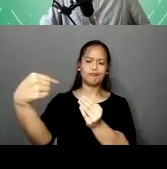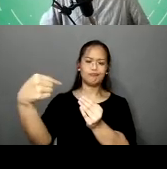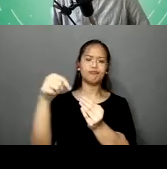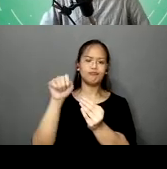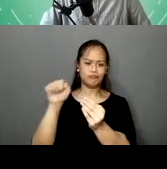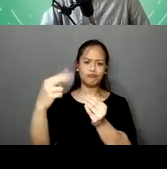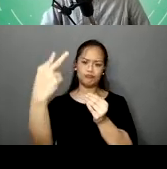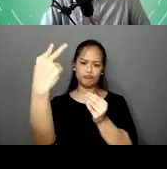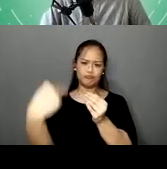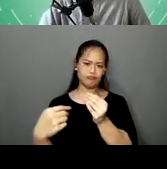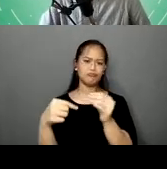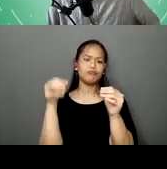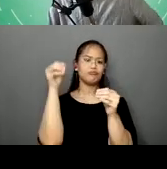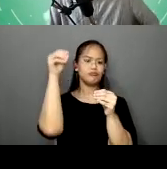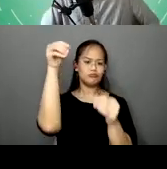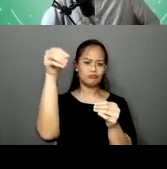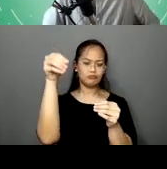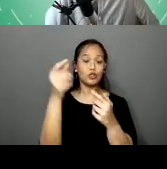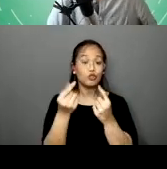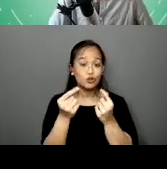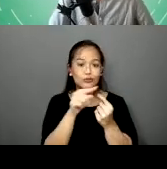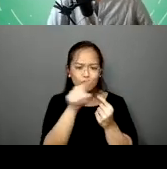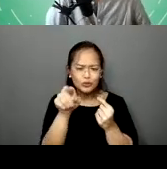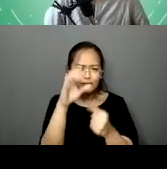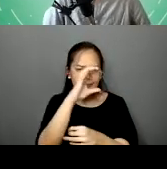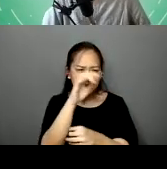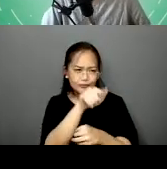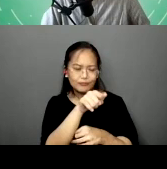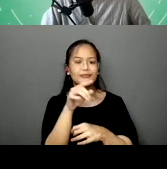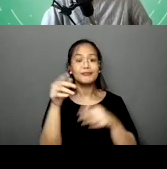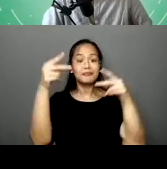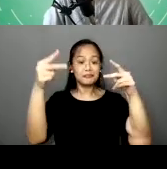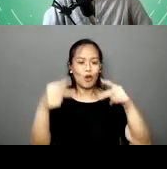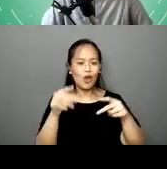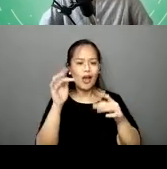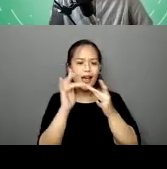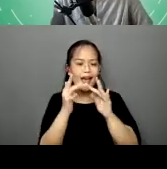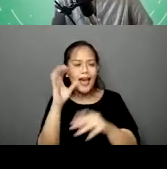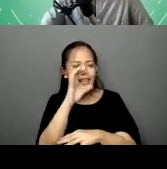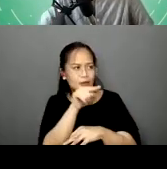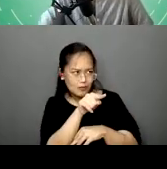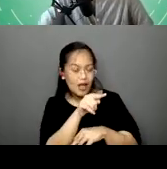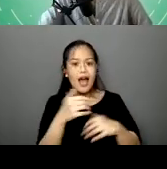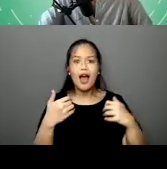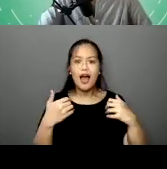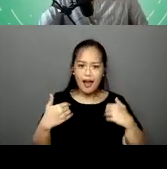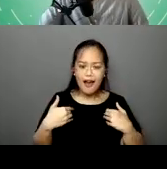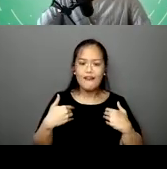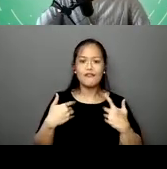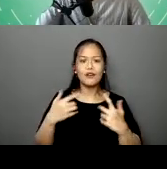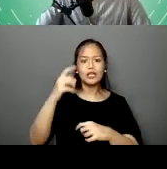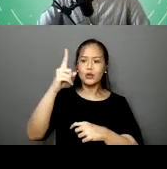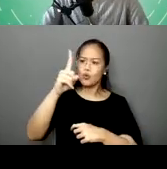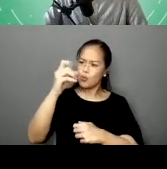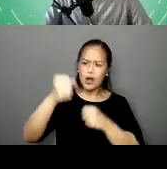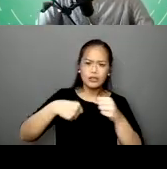you can actually look up Timberland and they will actually present yearly and quarterly reporting about their products in terms